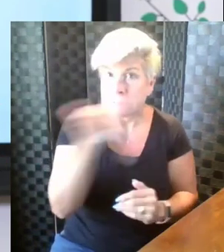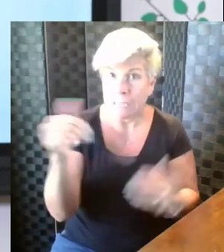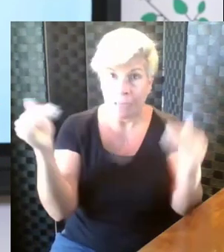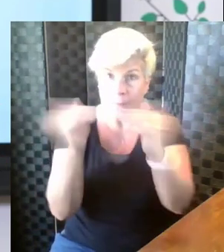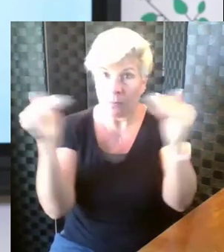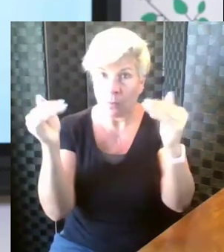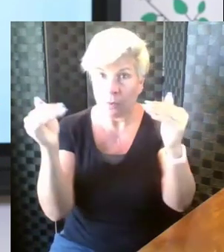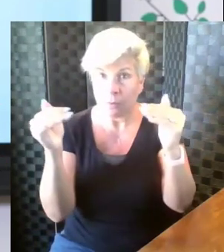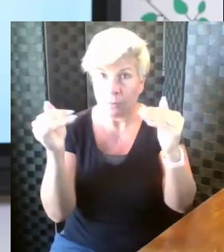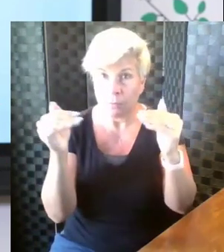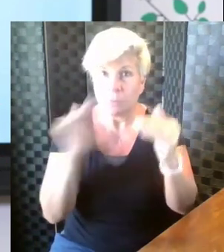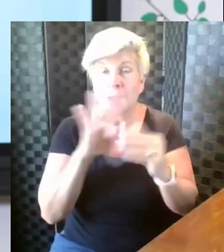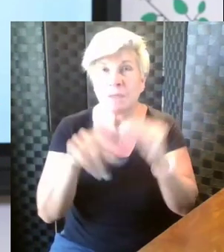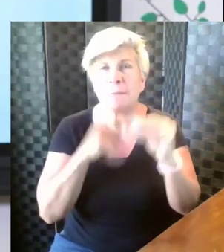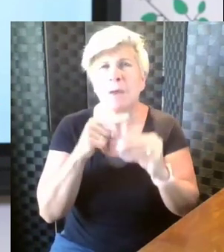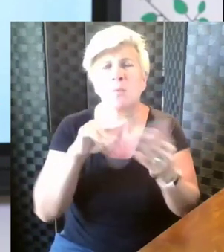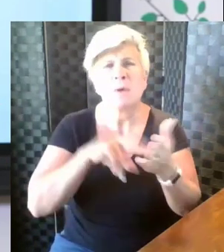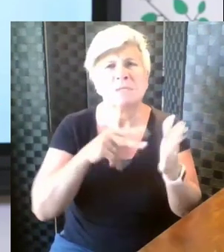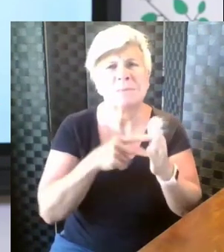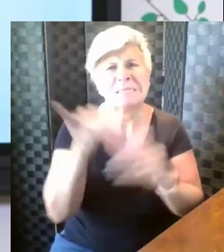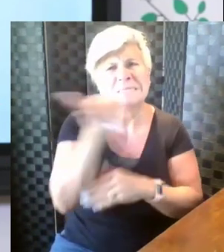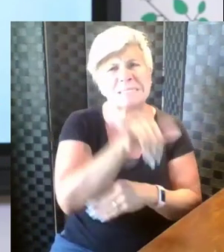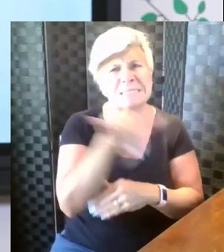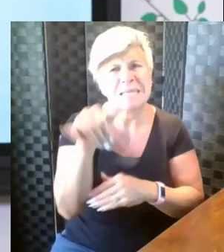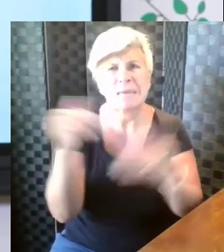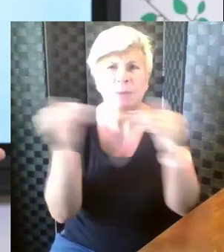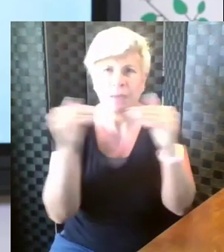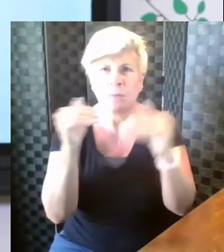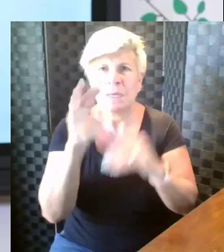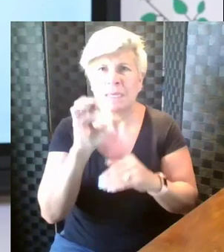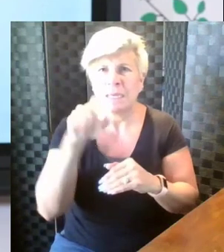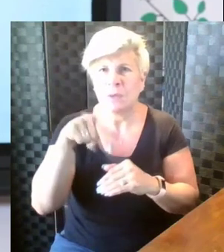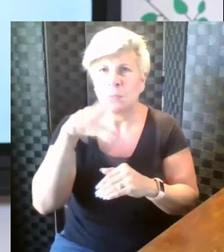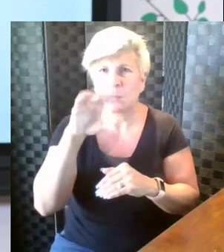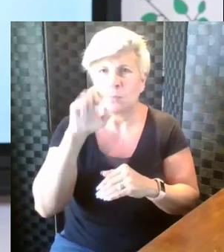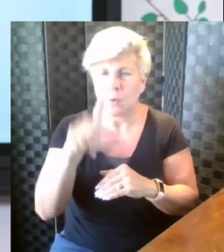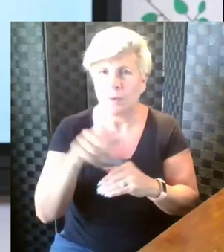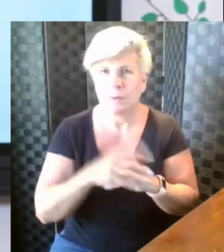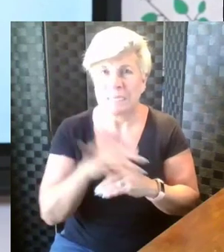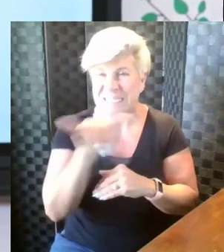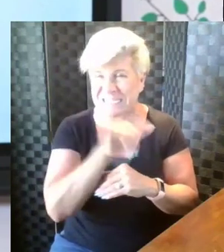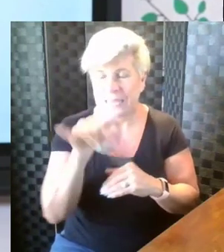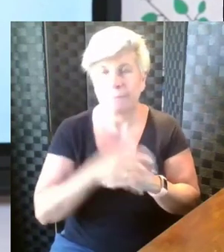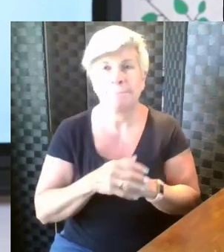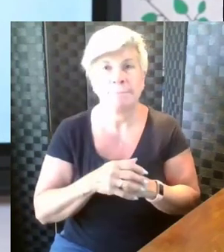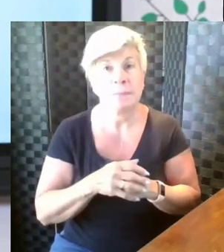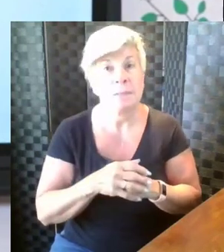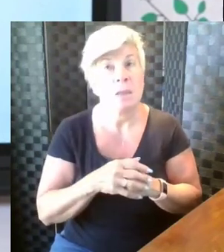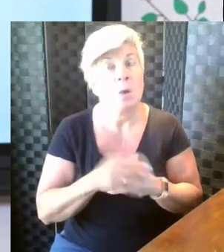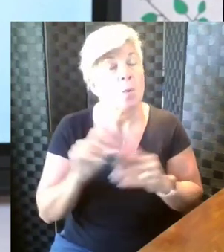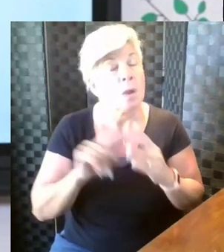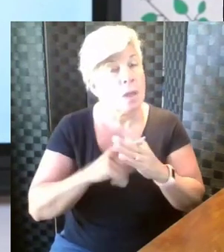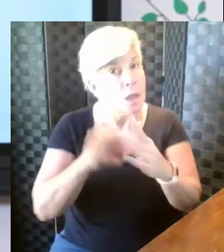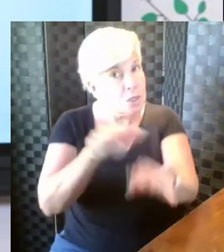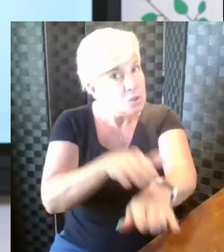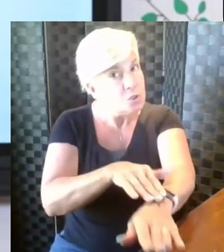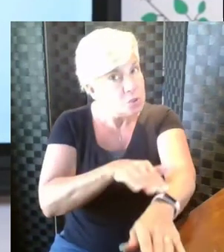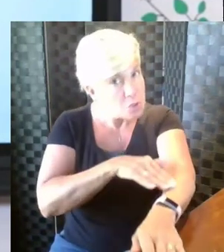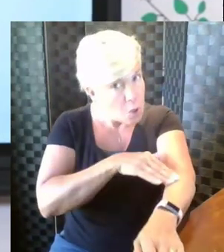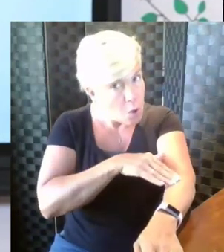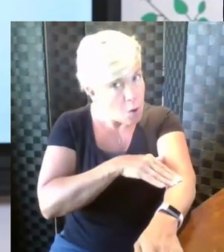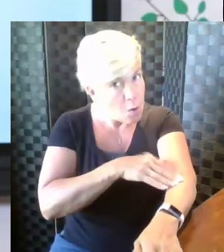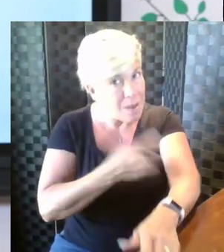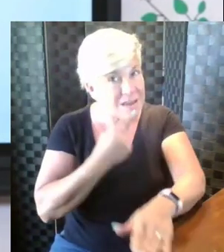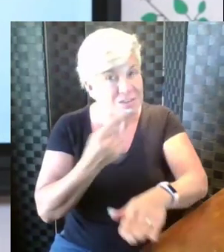And we've talked about those twice, about what it means to be the same or equal and have the same amount. Now we're going to start slow because I told you the last